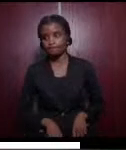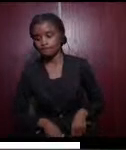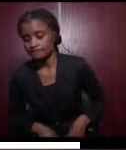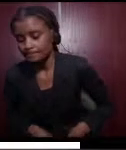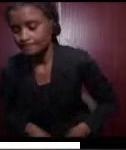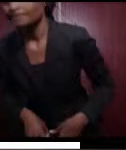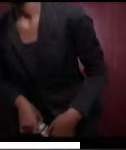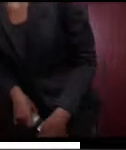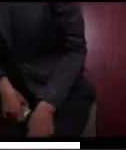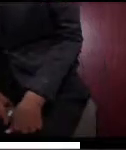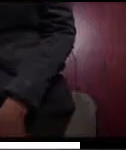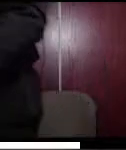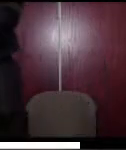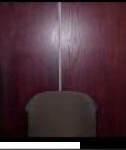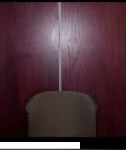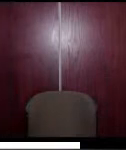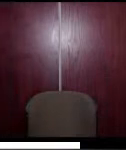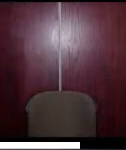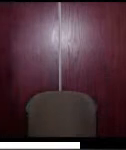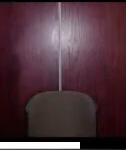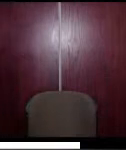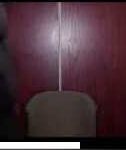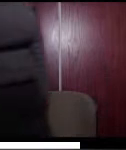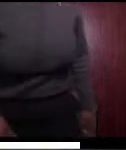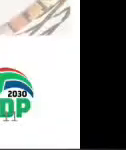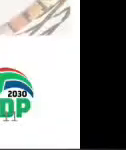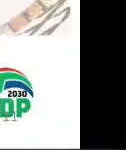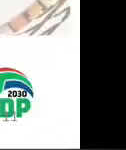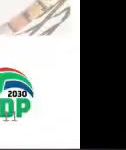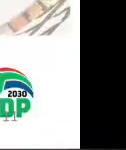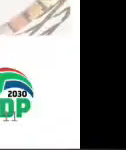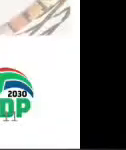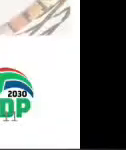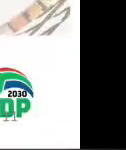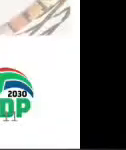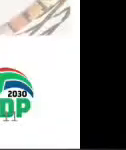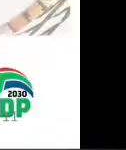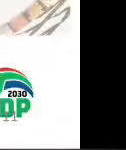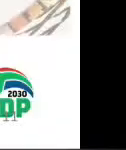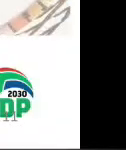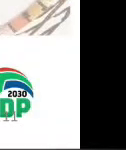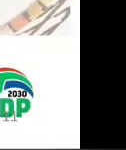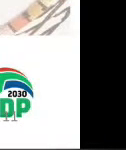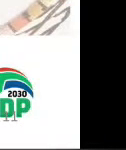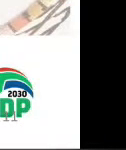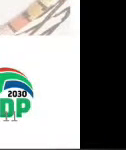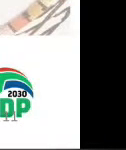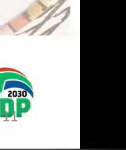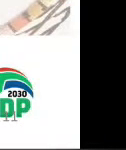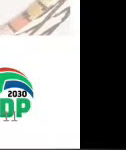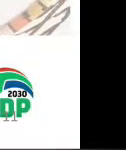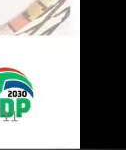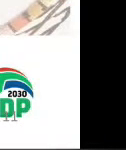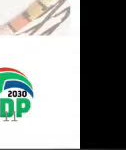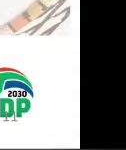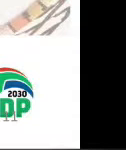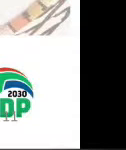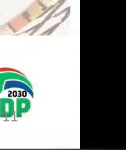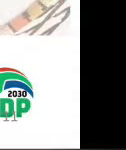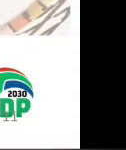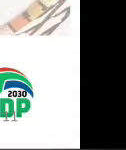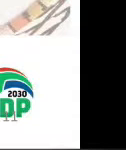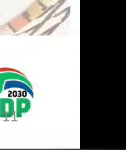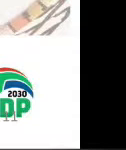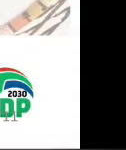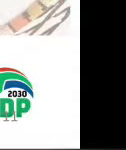And in Section 20.1, it talks about giving the board the powers to operate with the aim for the board to achieve